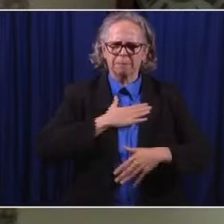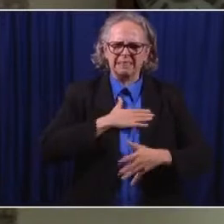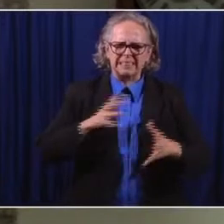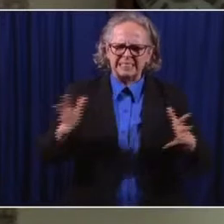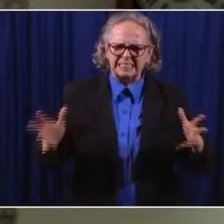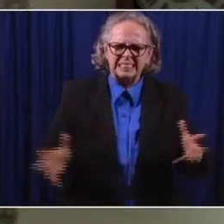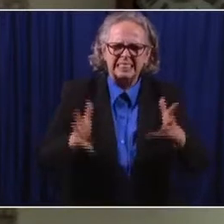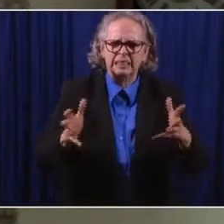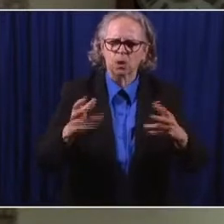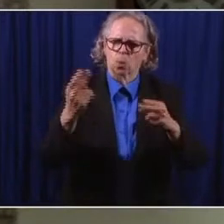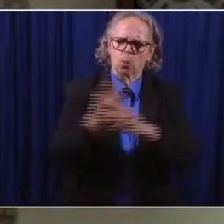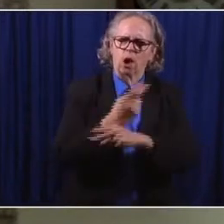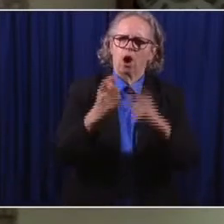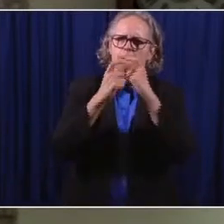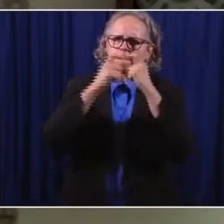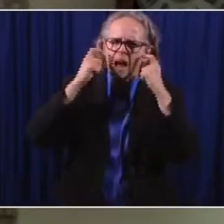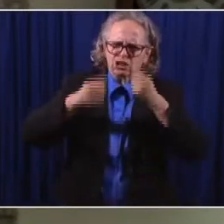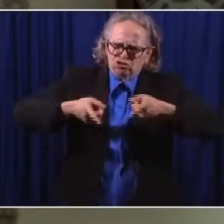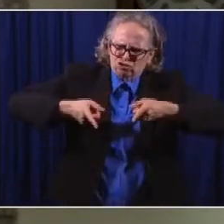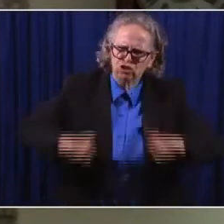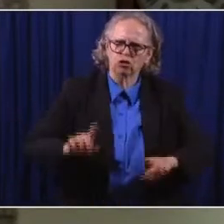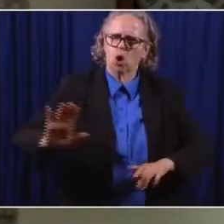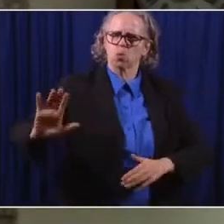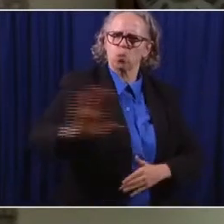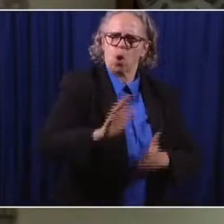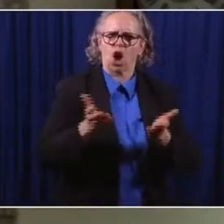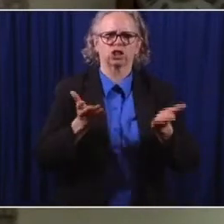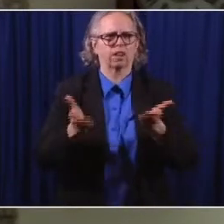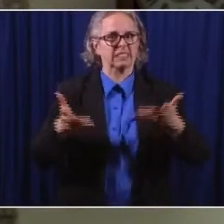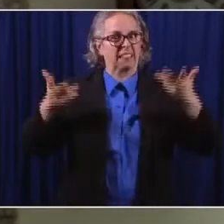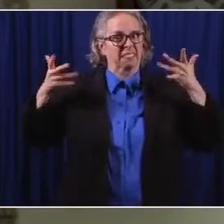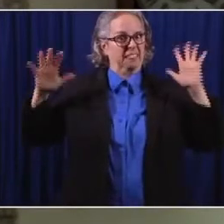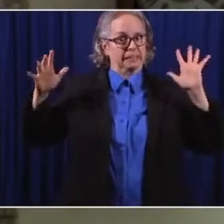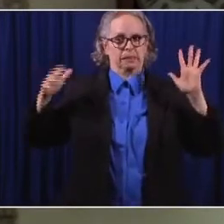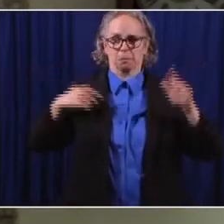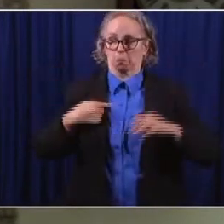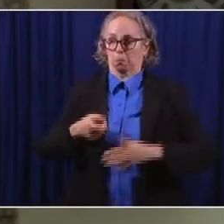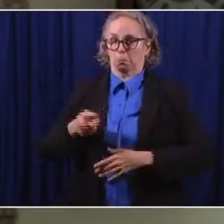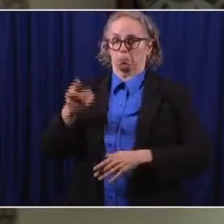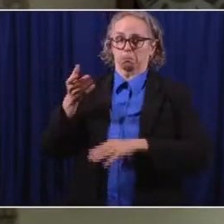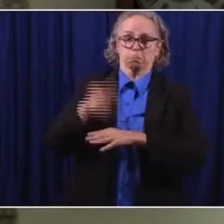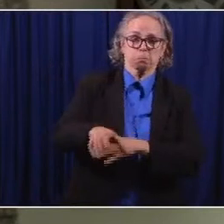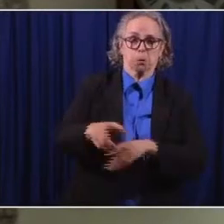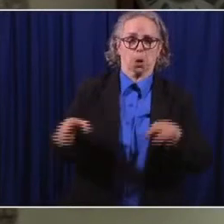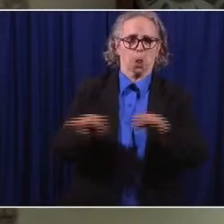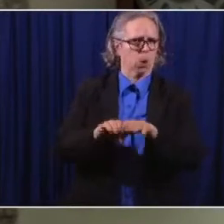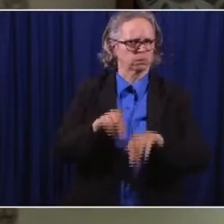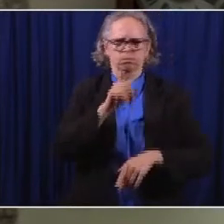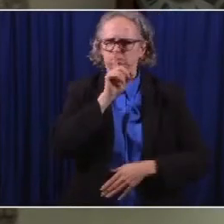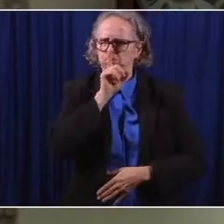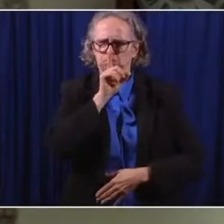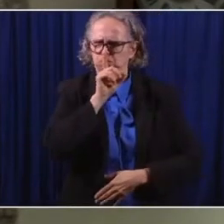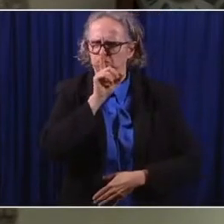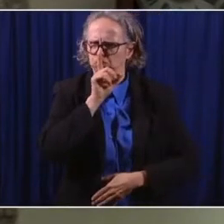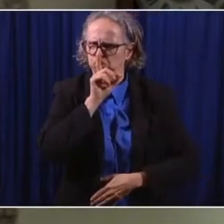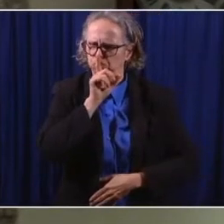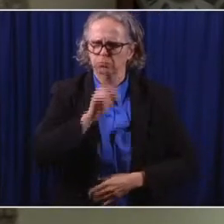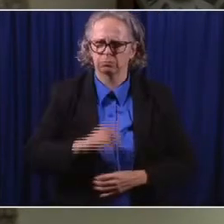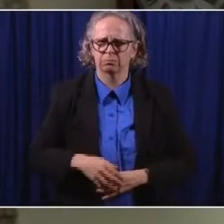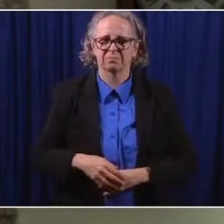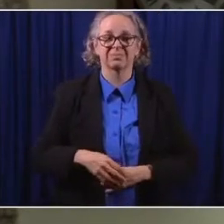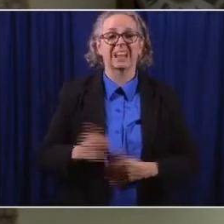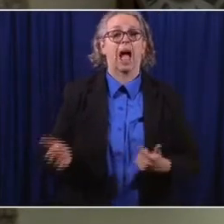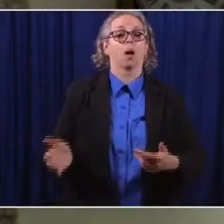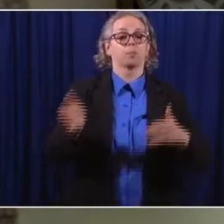go into church. So we've never done that. As far as the election, this is a